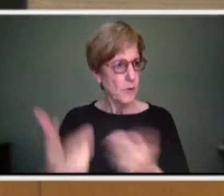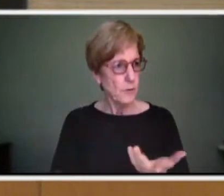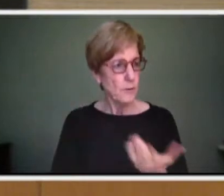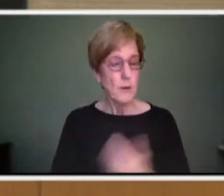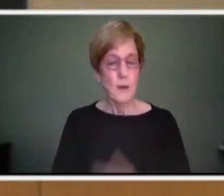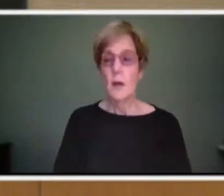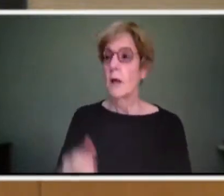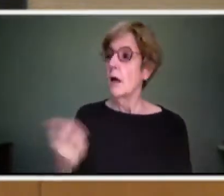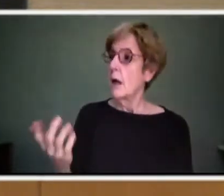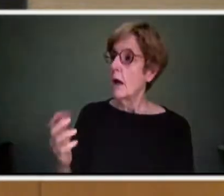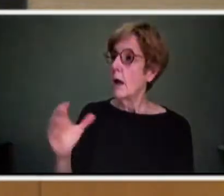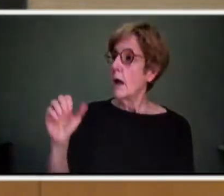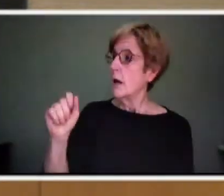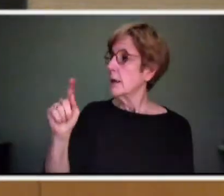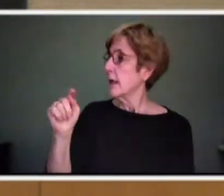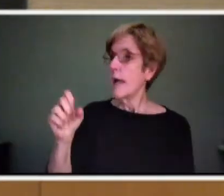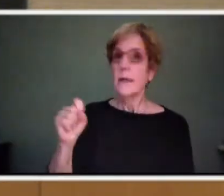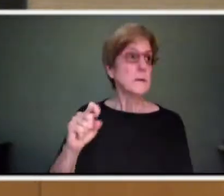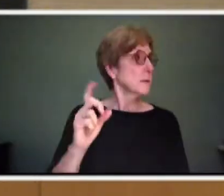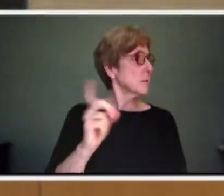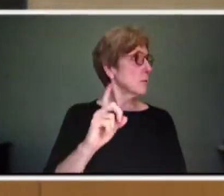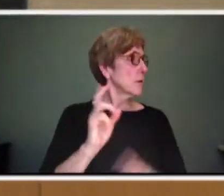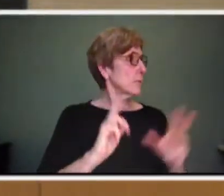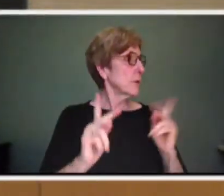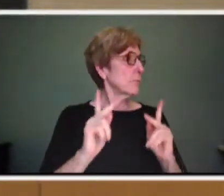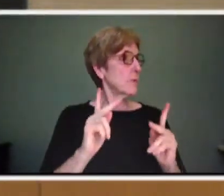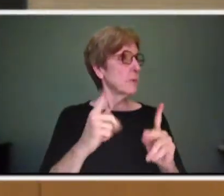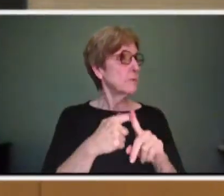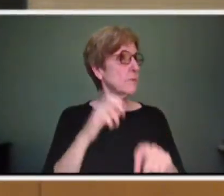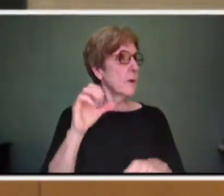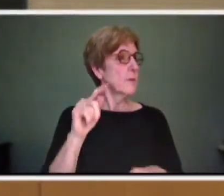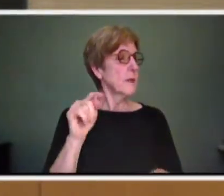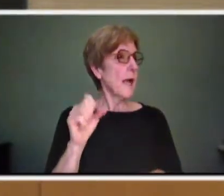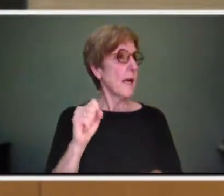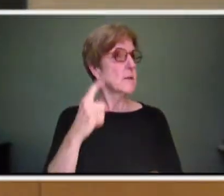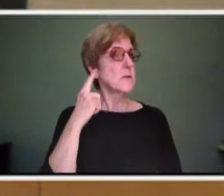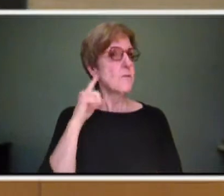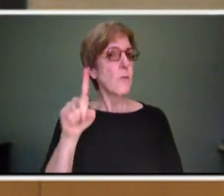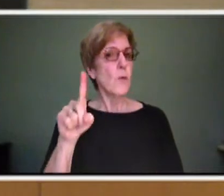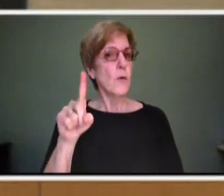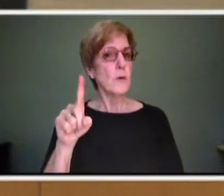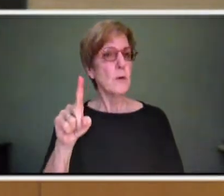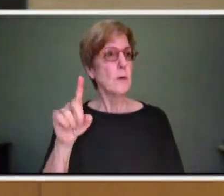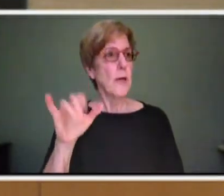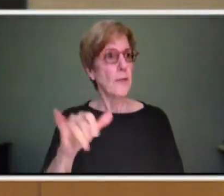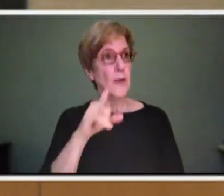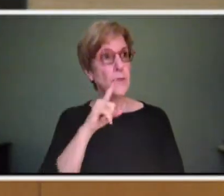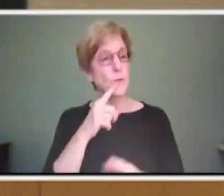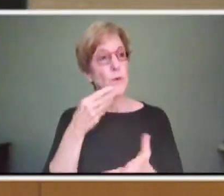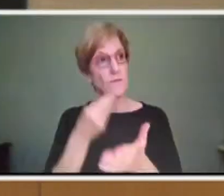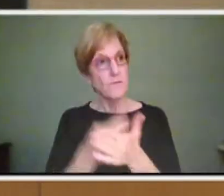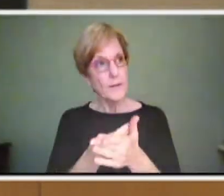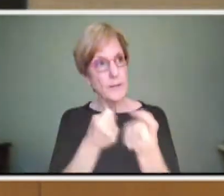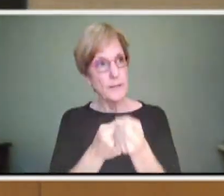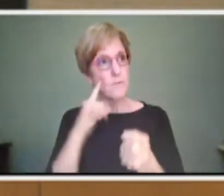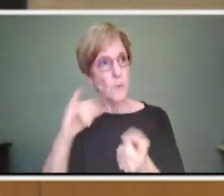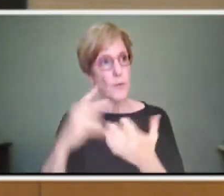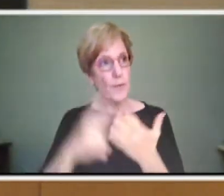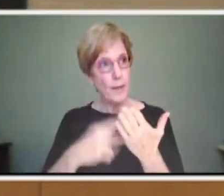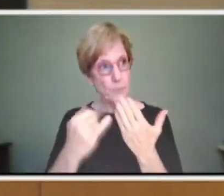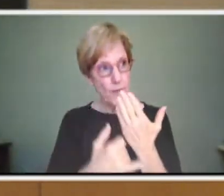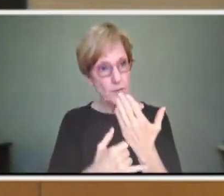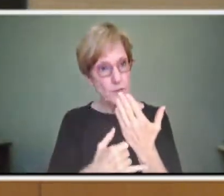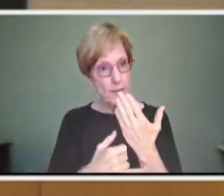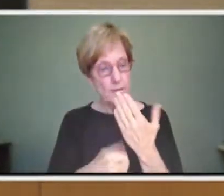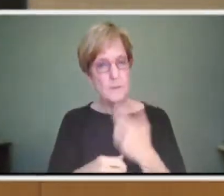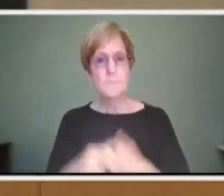our partners in CATS. As far as addressing the actual funding for that project and when that timeline is, yeah, that